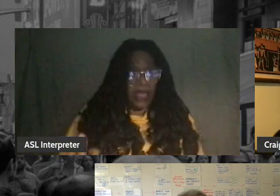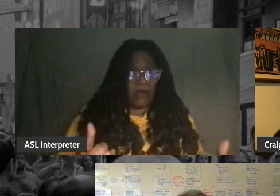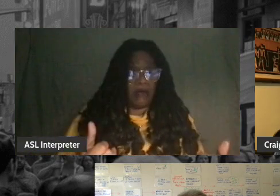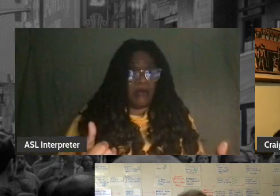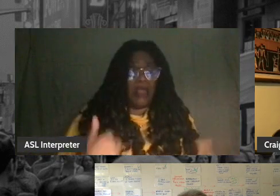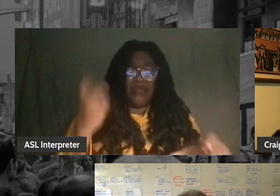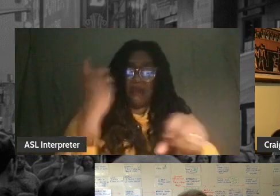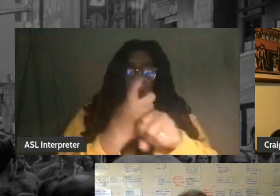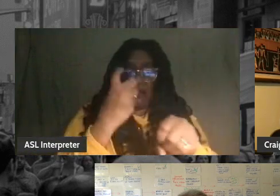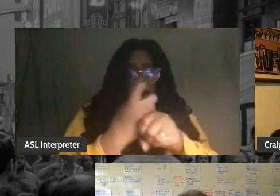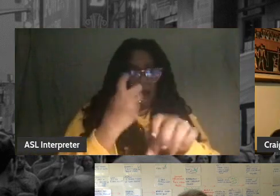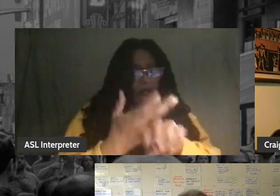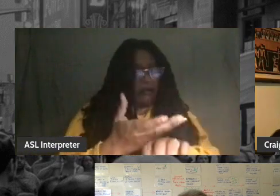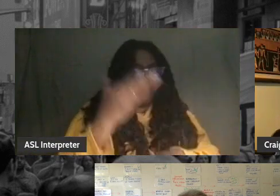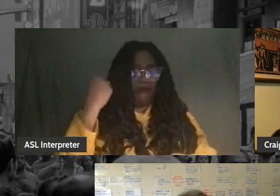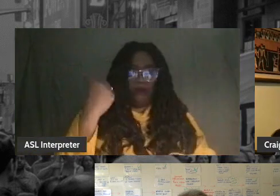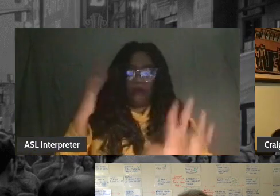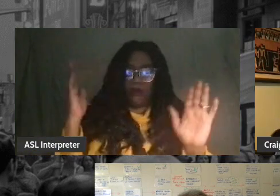was harder for them to do that